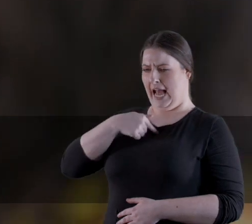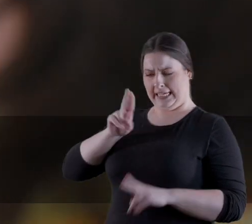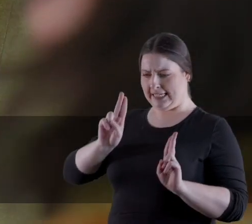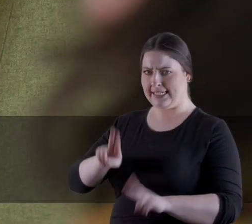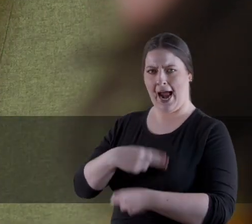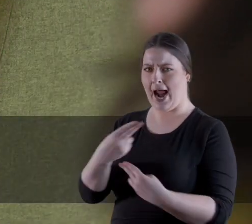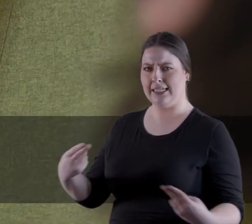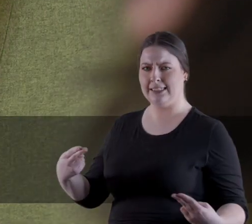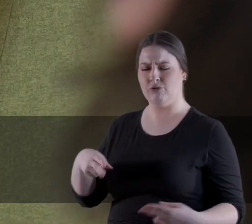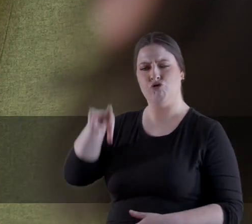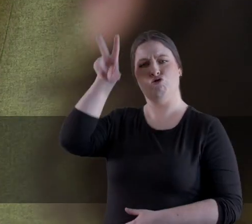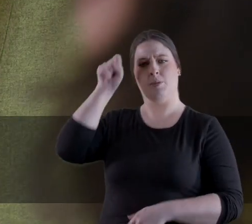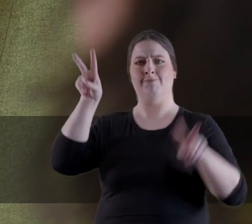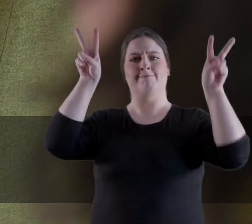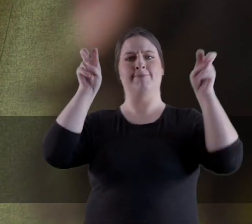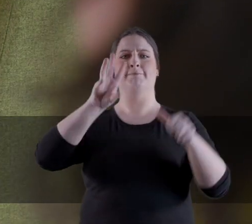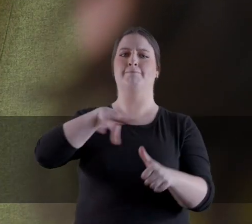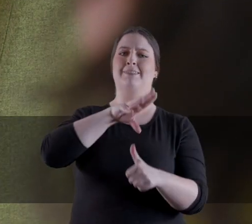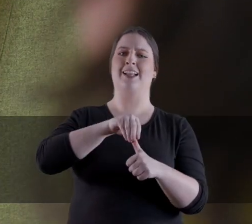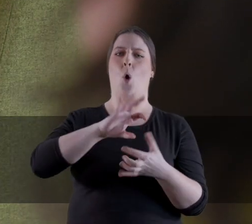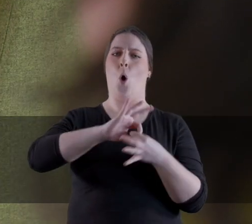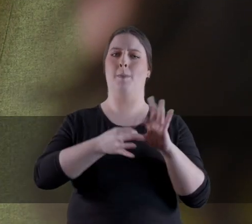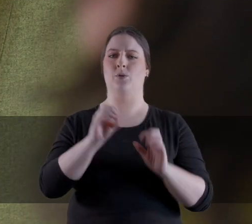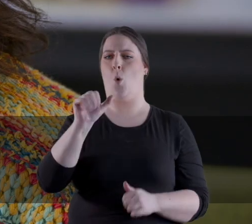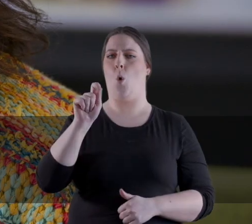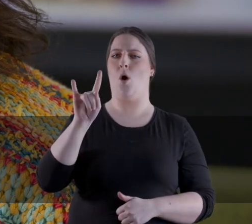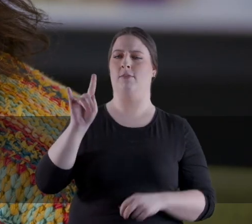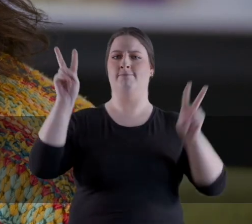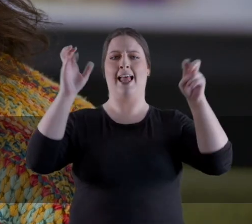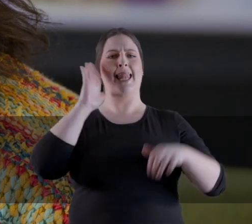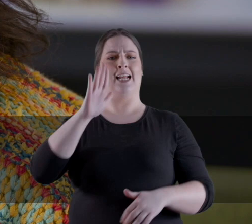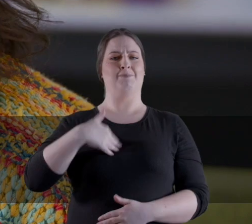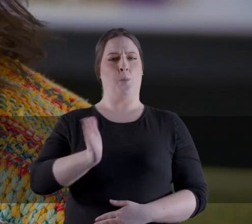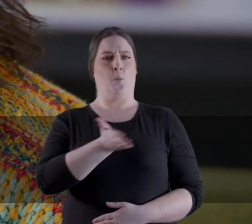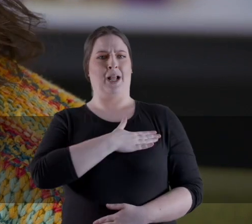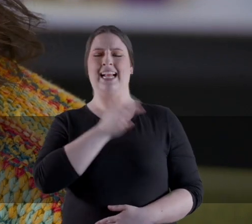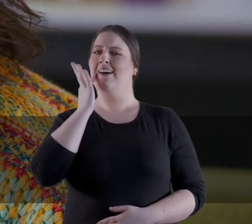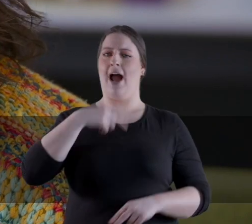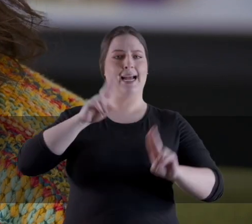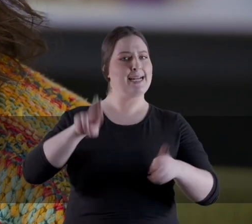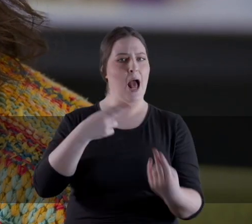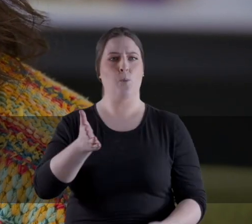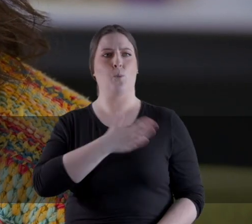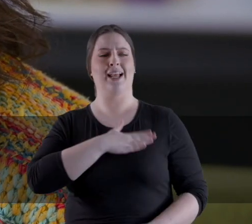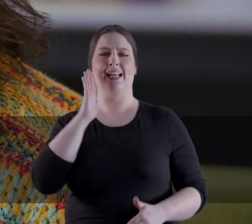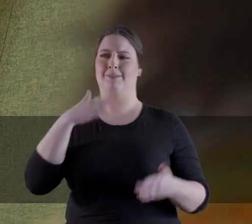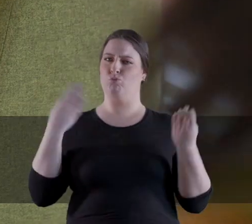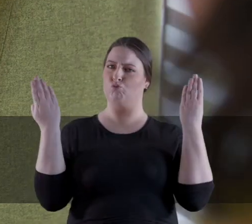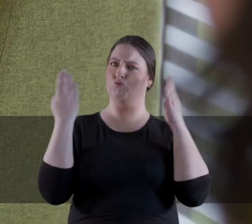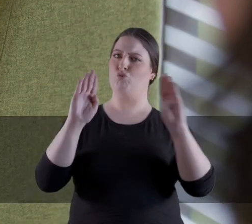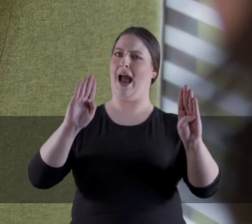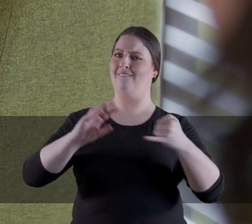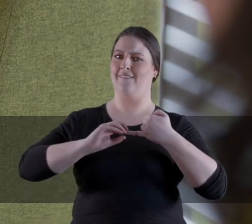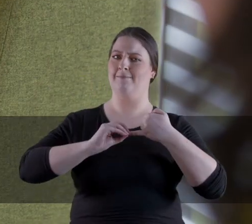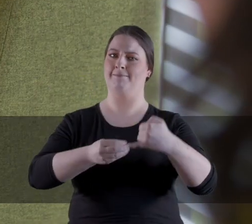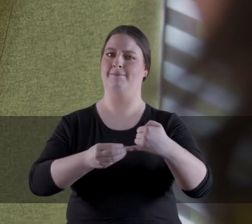ever feel like you cannot do it, remember the Special Olympics oath. Let me run, but if I cannot win, let me be brave